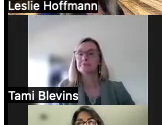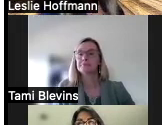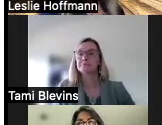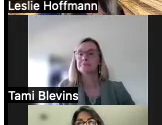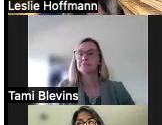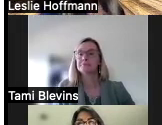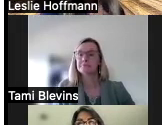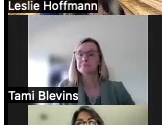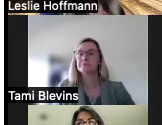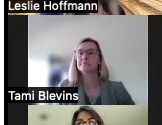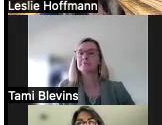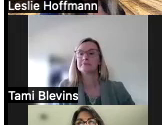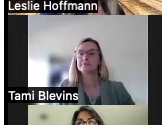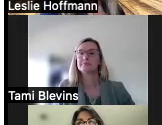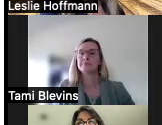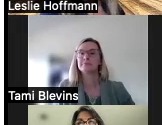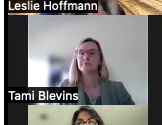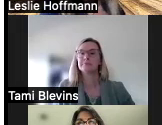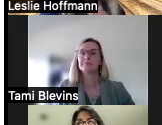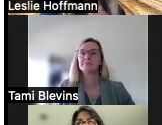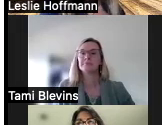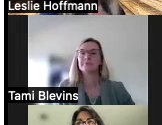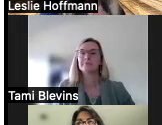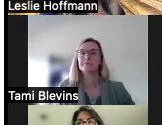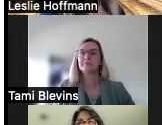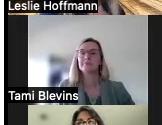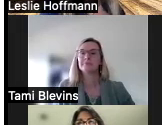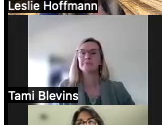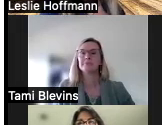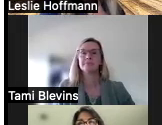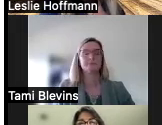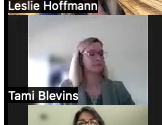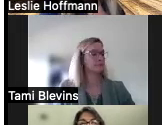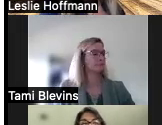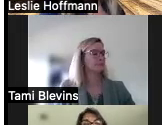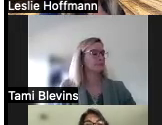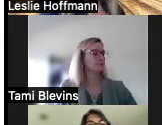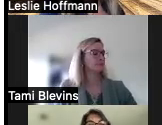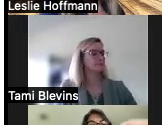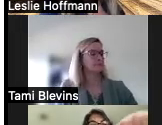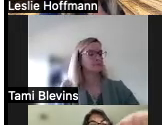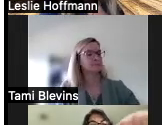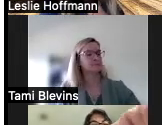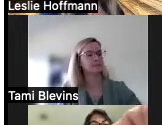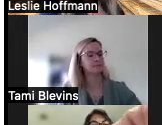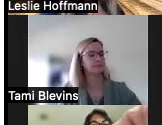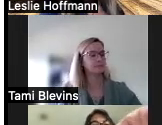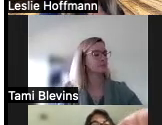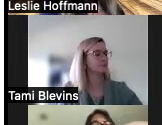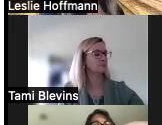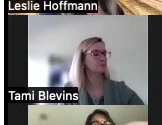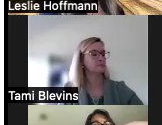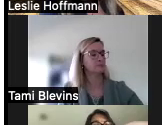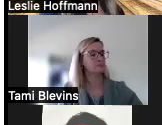covered by the 14 community mental health centers, who are also now national suicide prevention lifelines, and they're covering